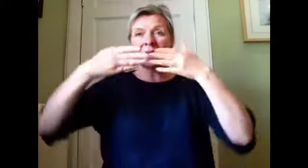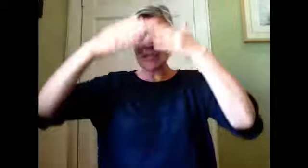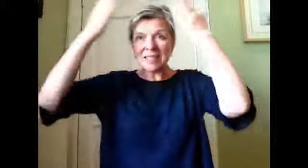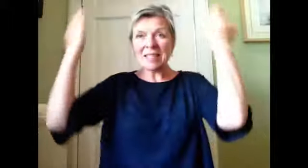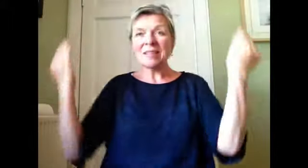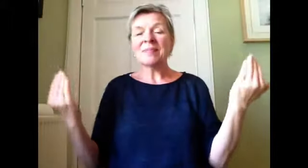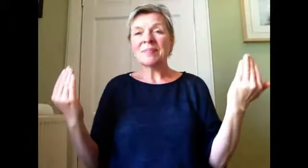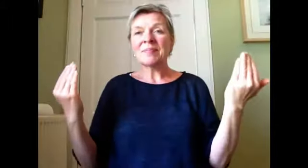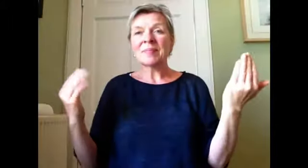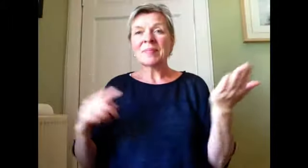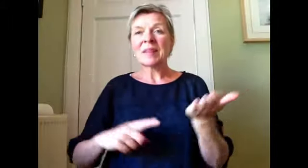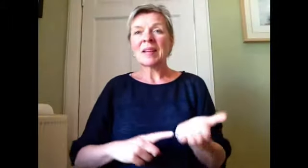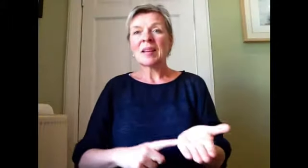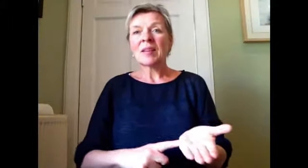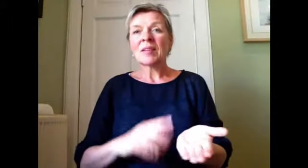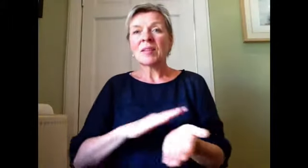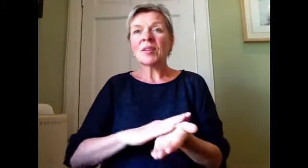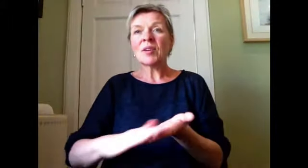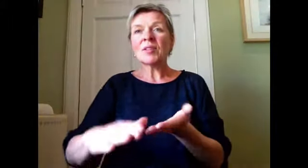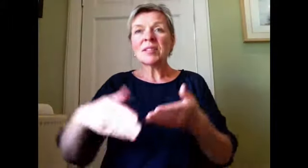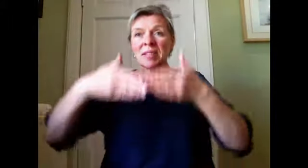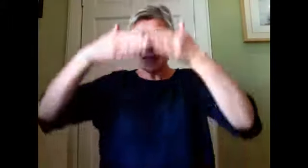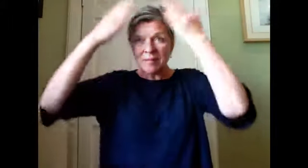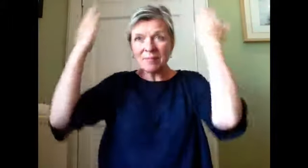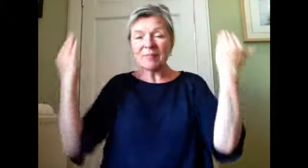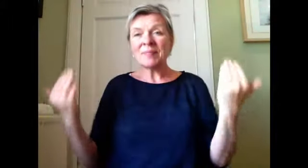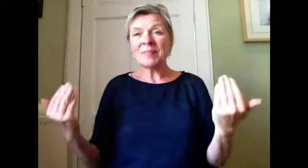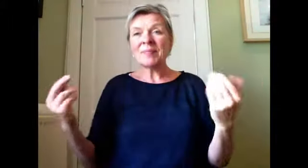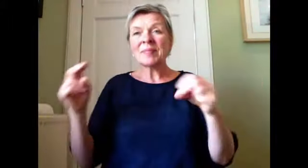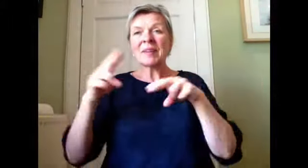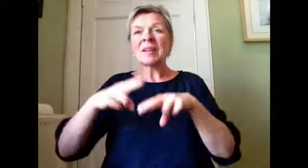Wednesday, Thursday,